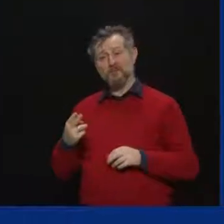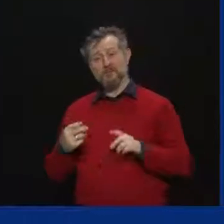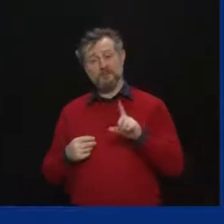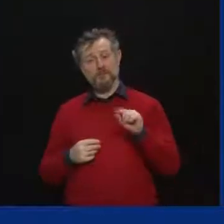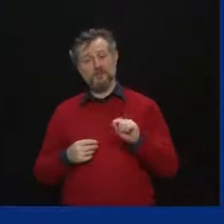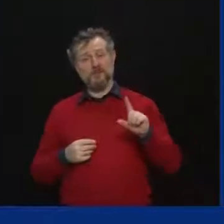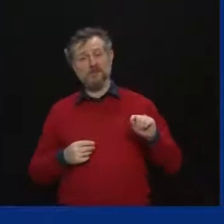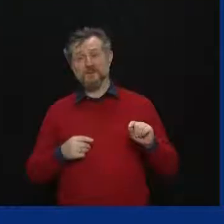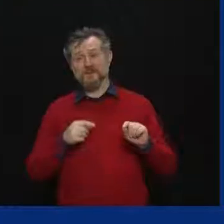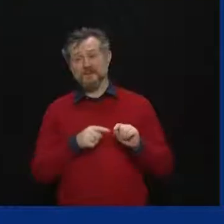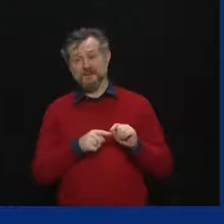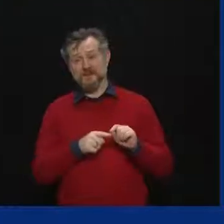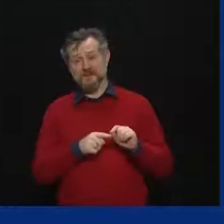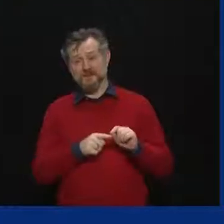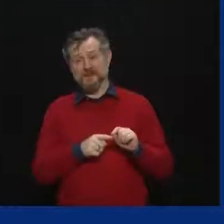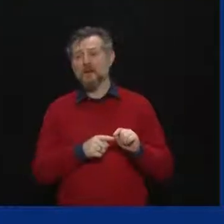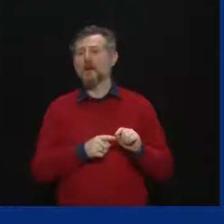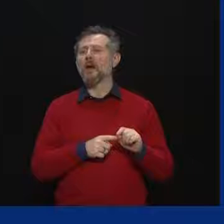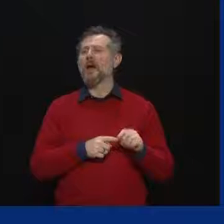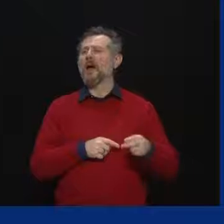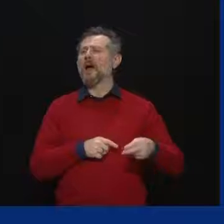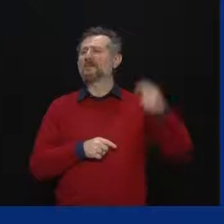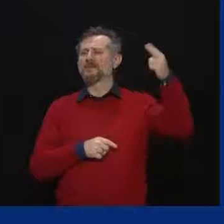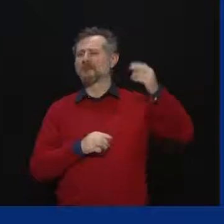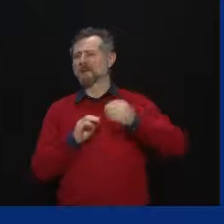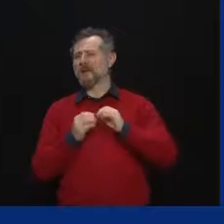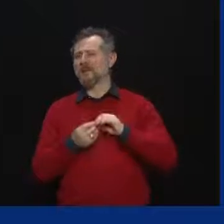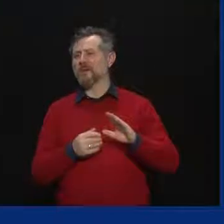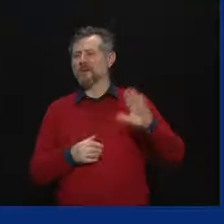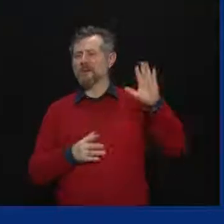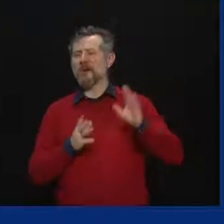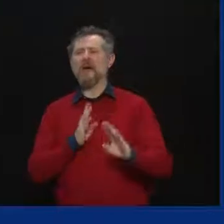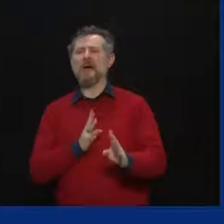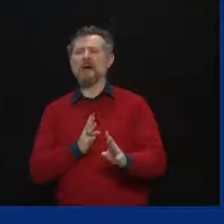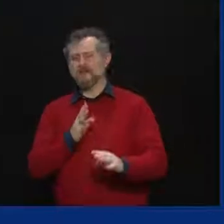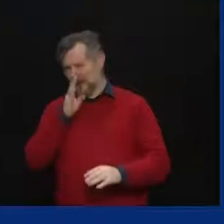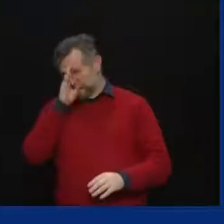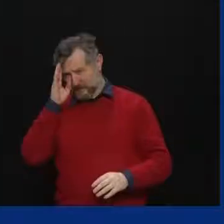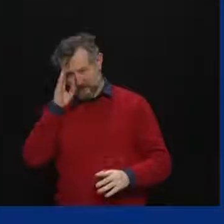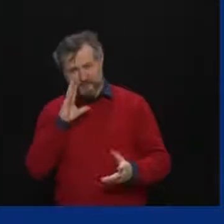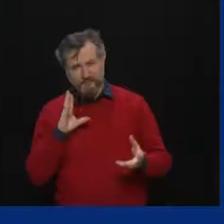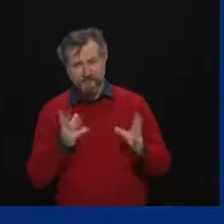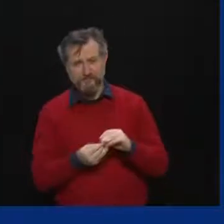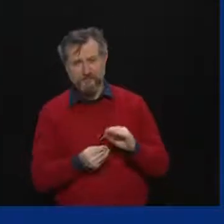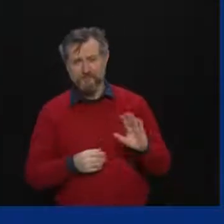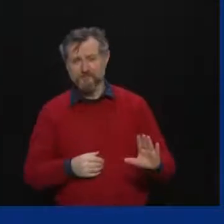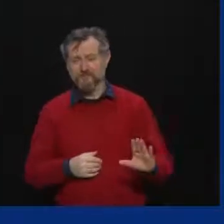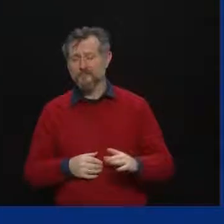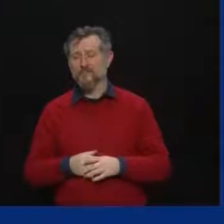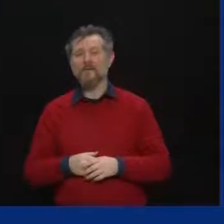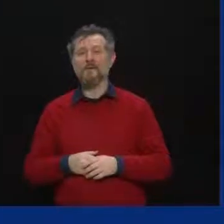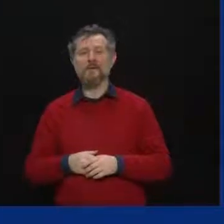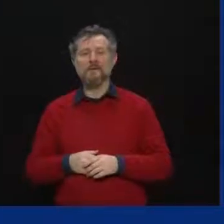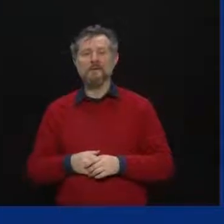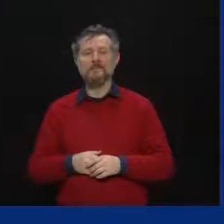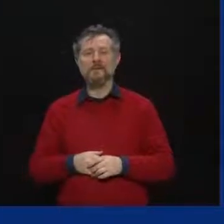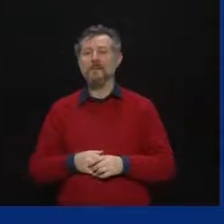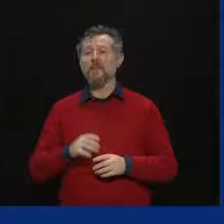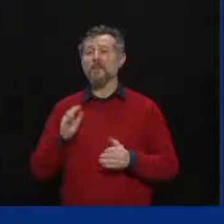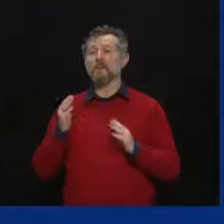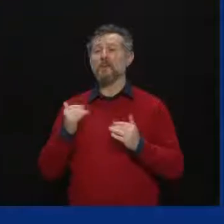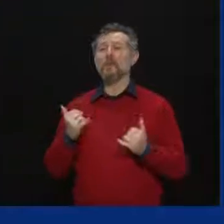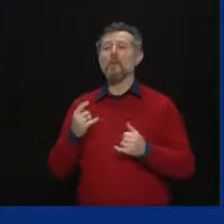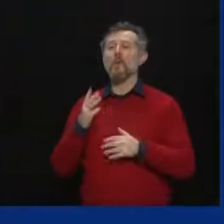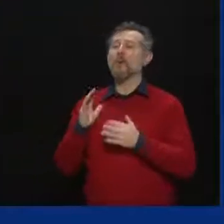2020, April, very, very high numbers of people hospitalized in our state. And just to compare about almost a year